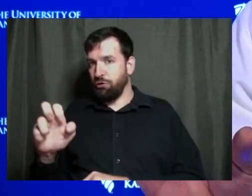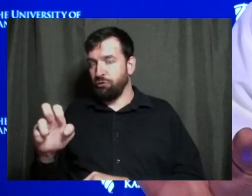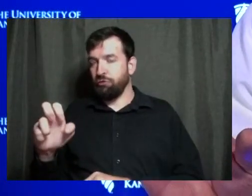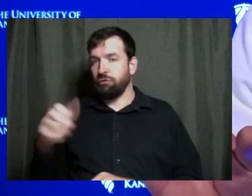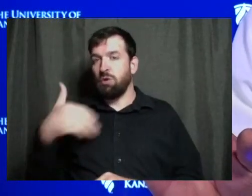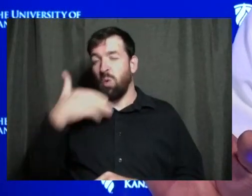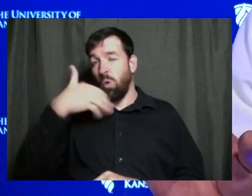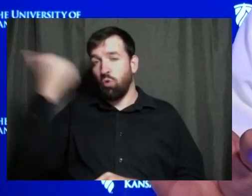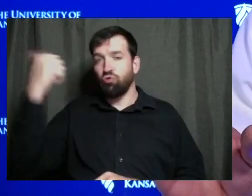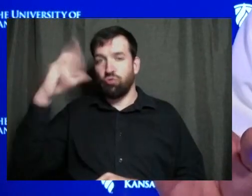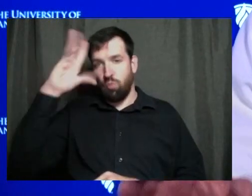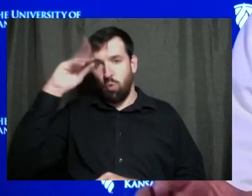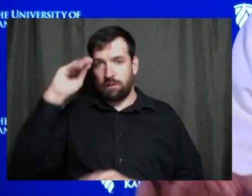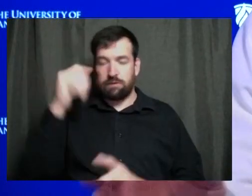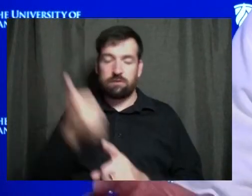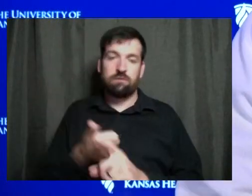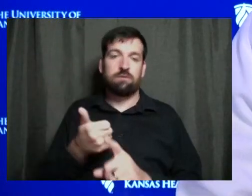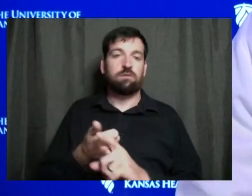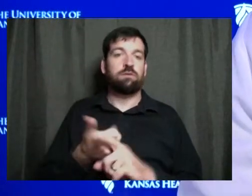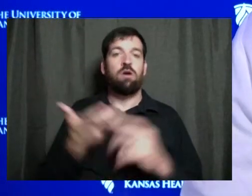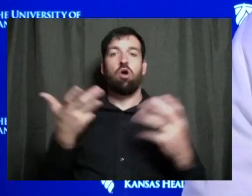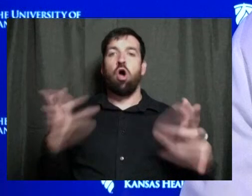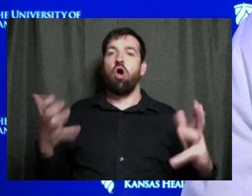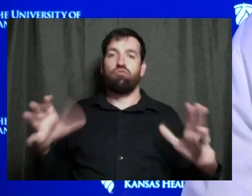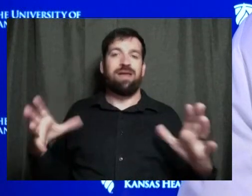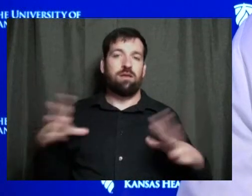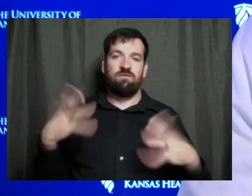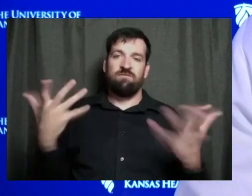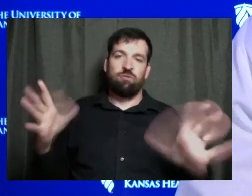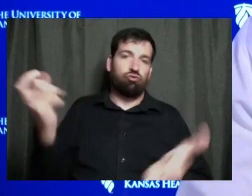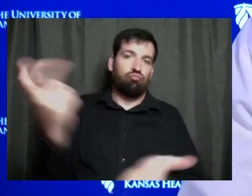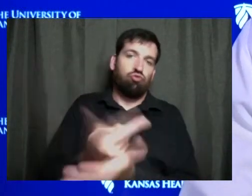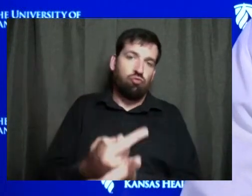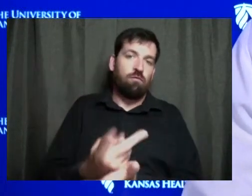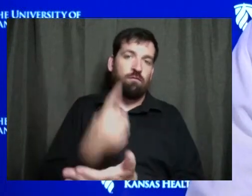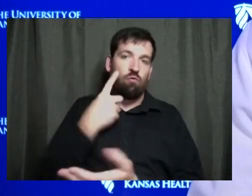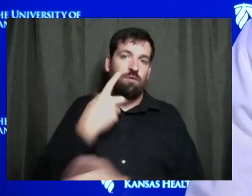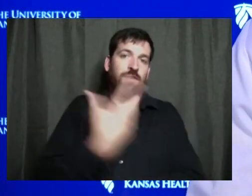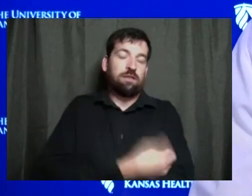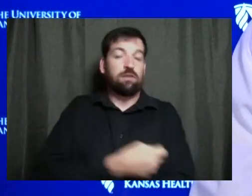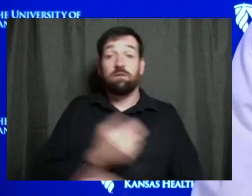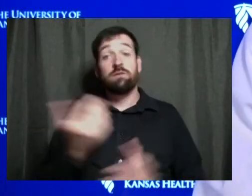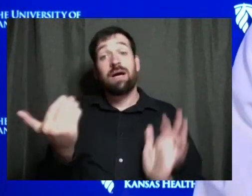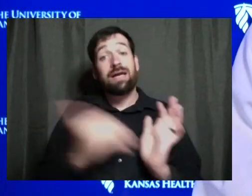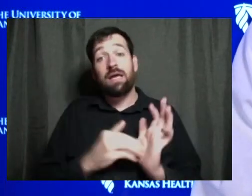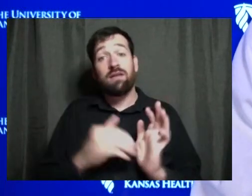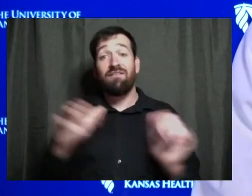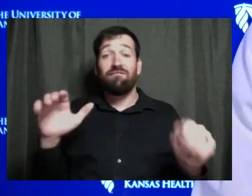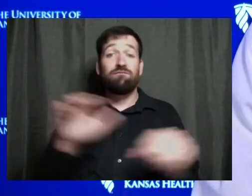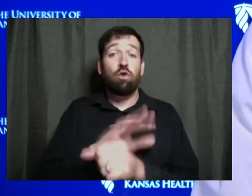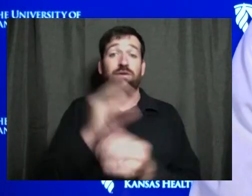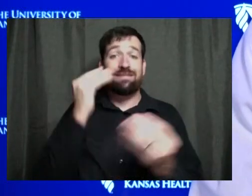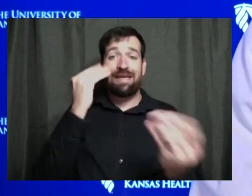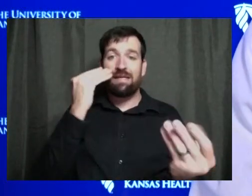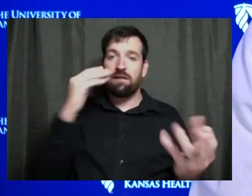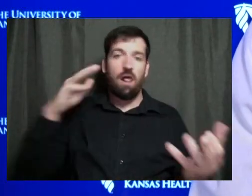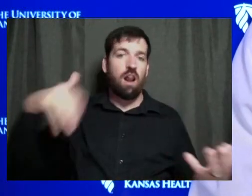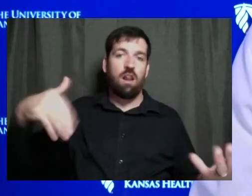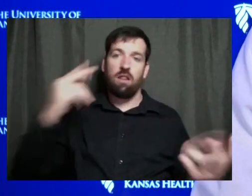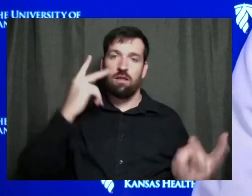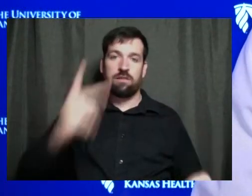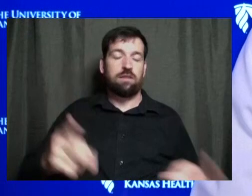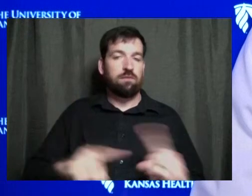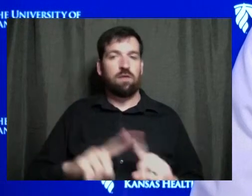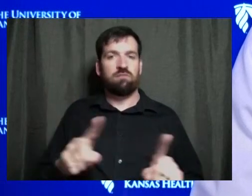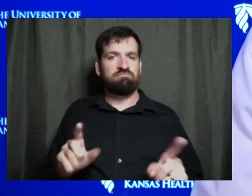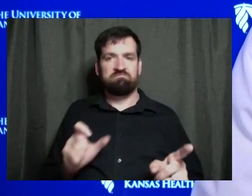already okayed and eligible for the vaccine. Now, again, we haven't seen the full data set from the younger groups, but I don't think there's